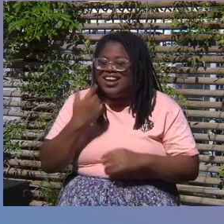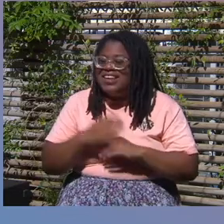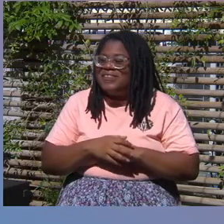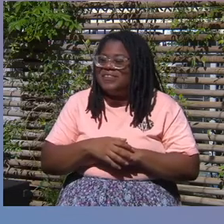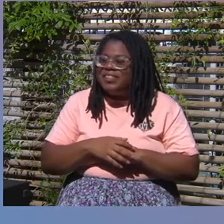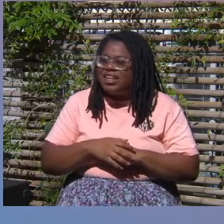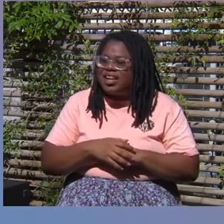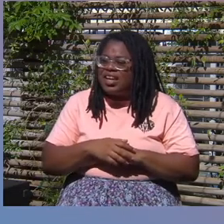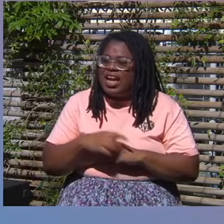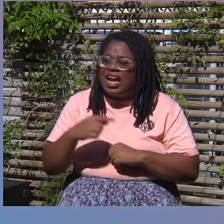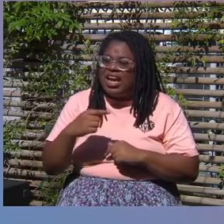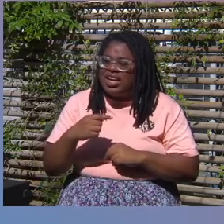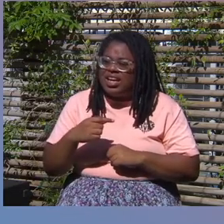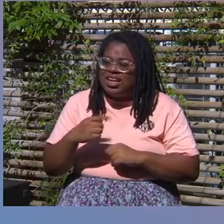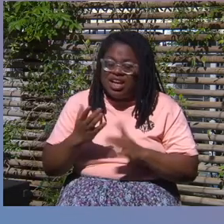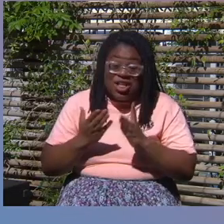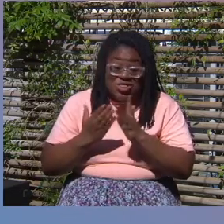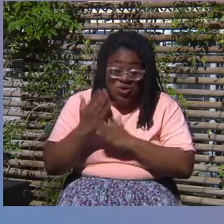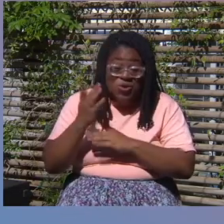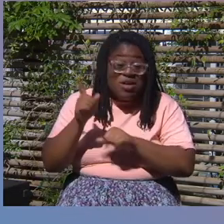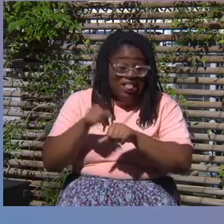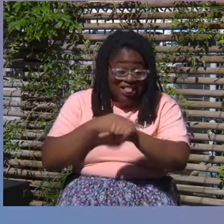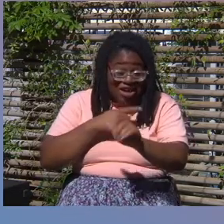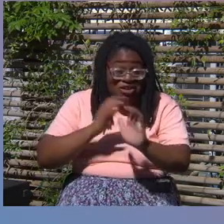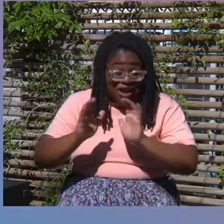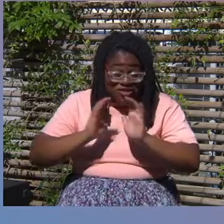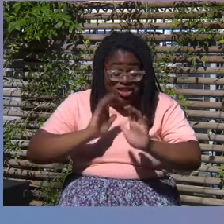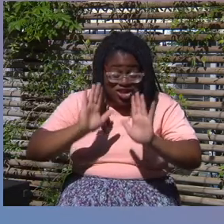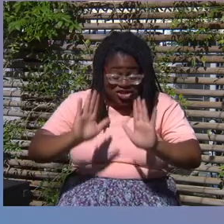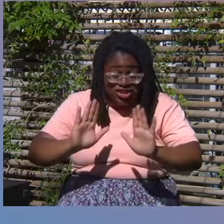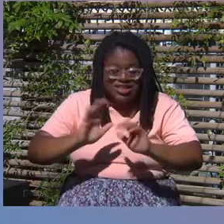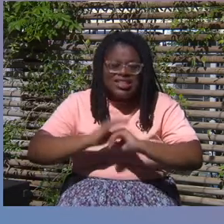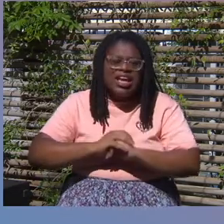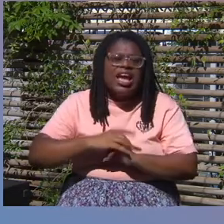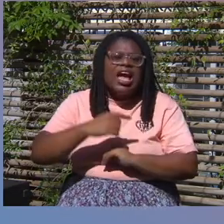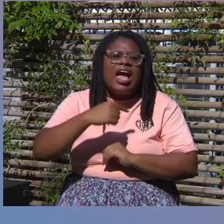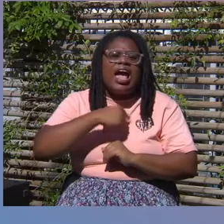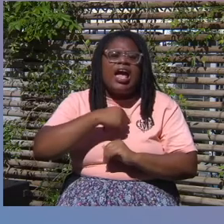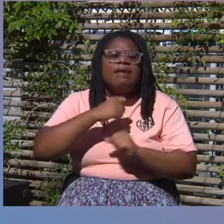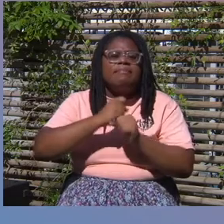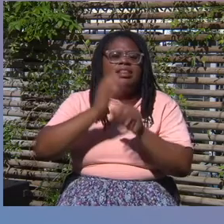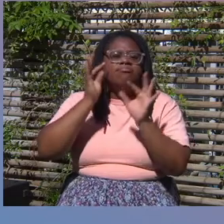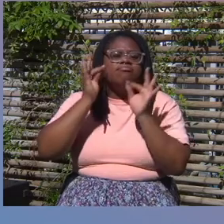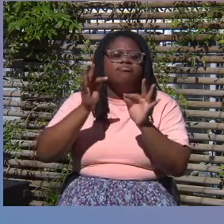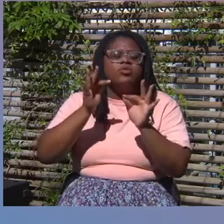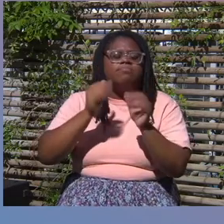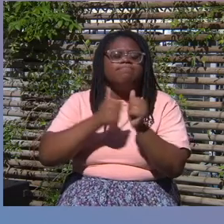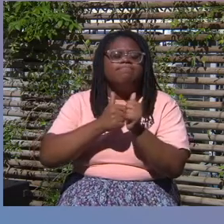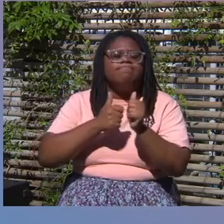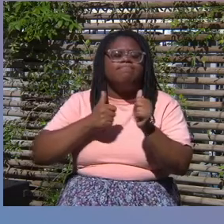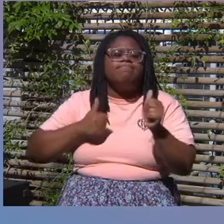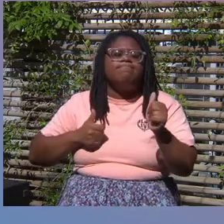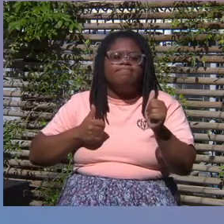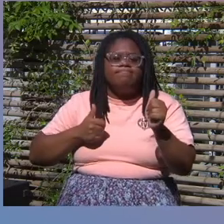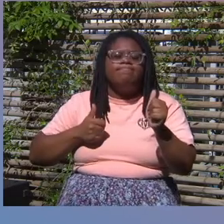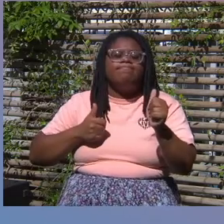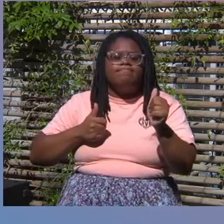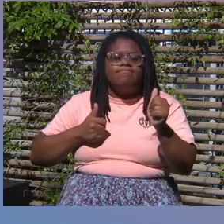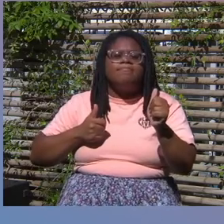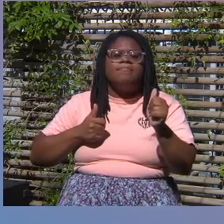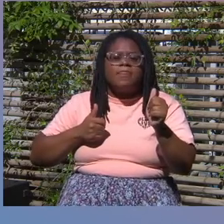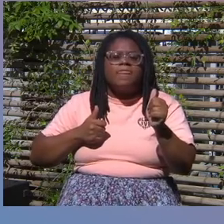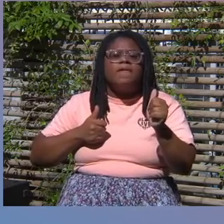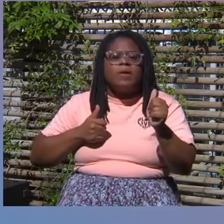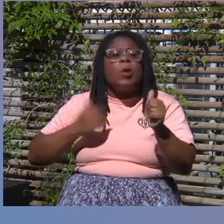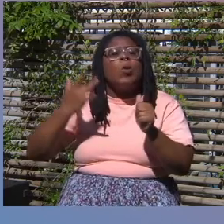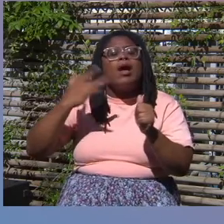Okay. And through long conversations, I made the conscious choice to step away from that pursuit.